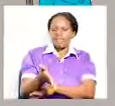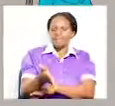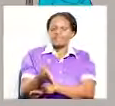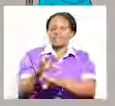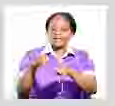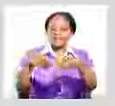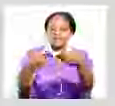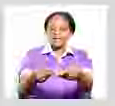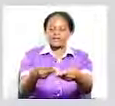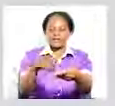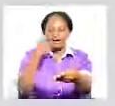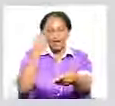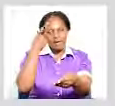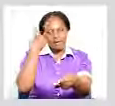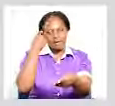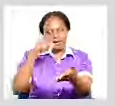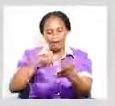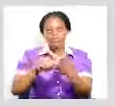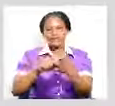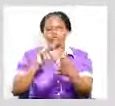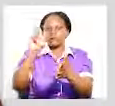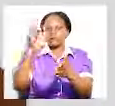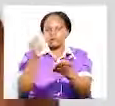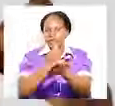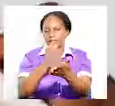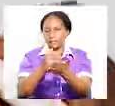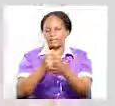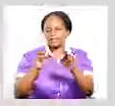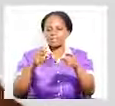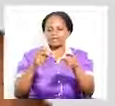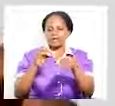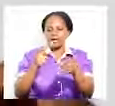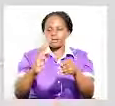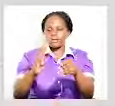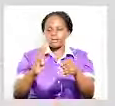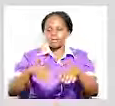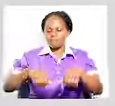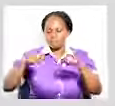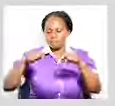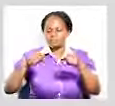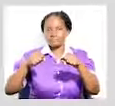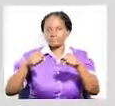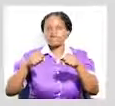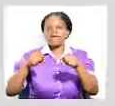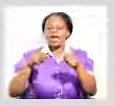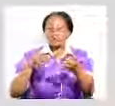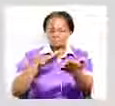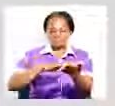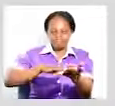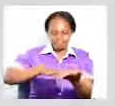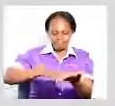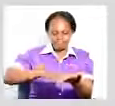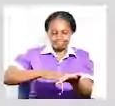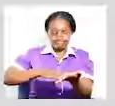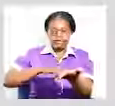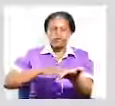polling station, hand over your original ID or a valid Kenyan passport to the clerk for identification. Place your